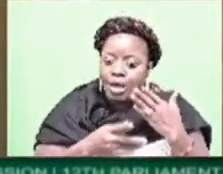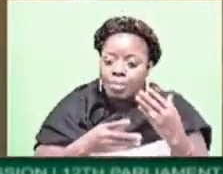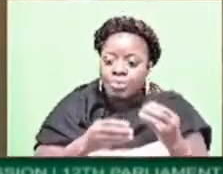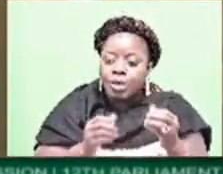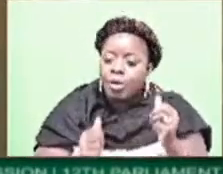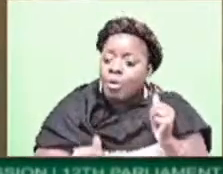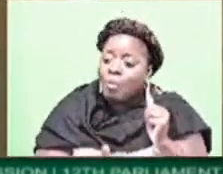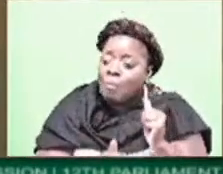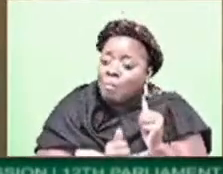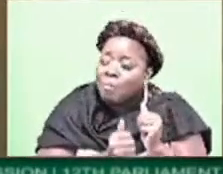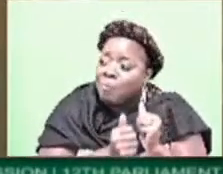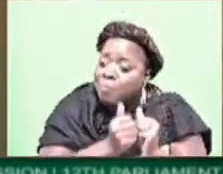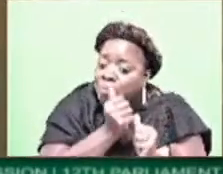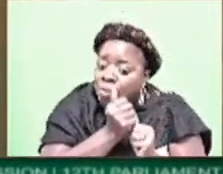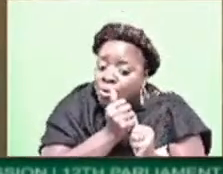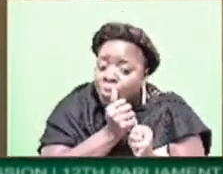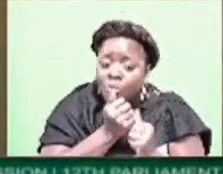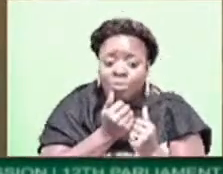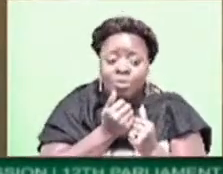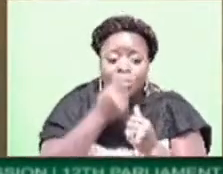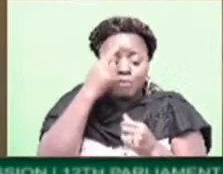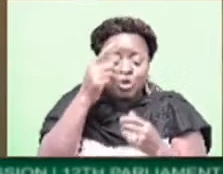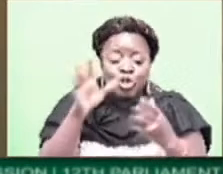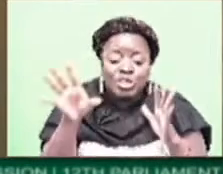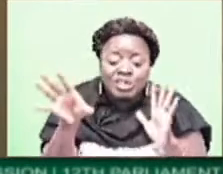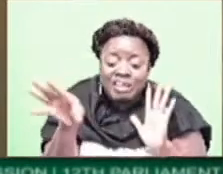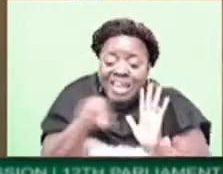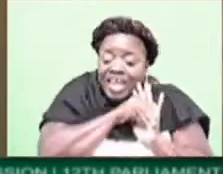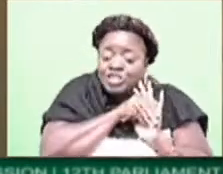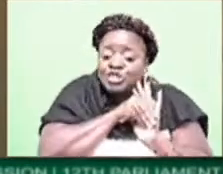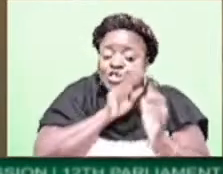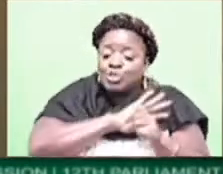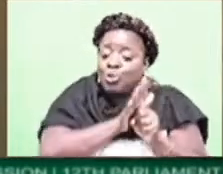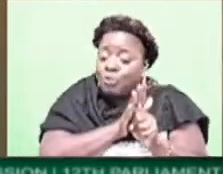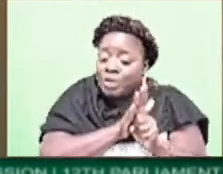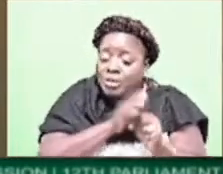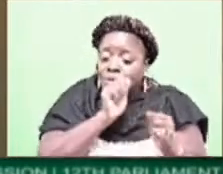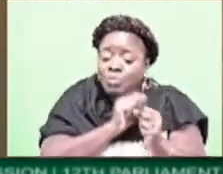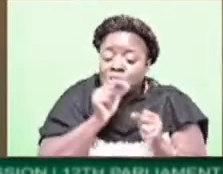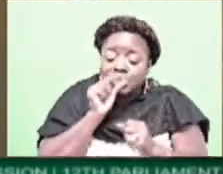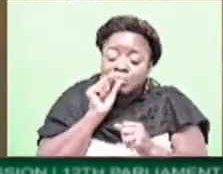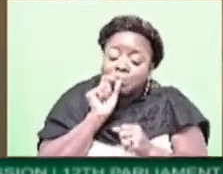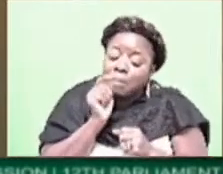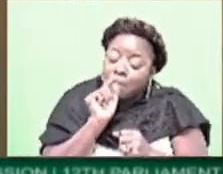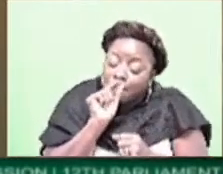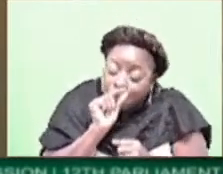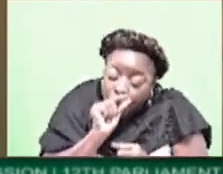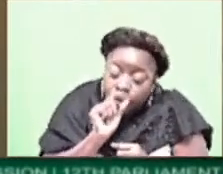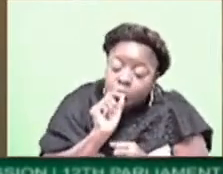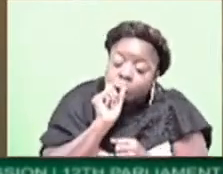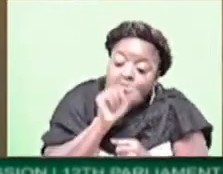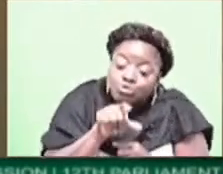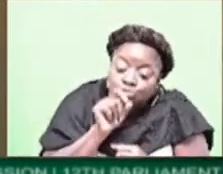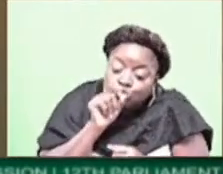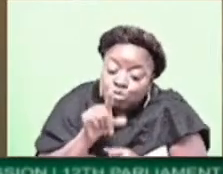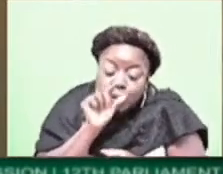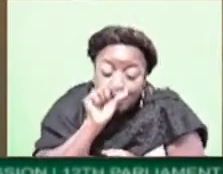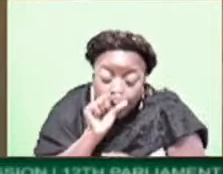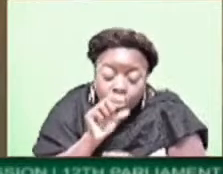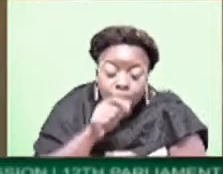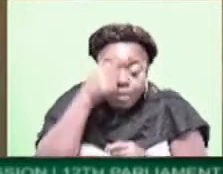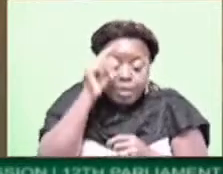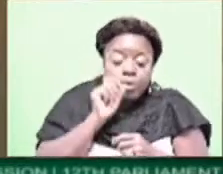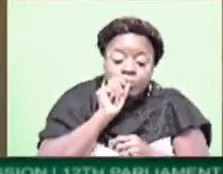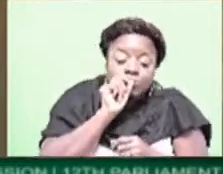COVID with small droplets increases significantly because these small